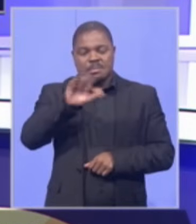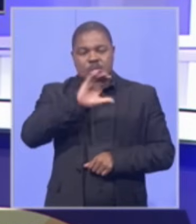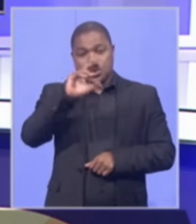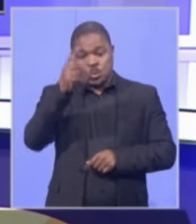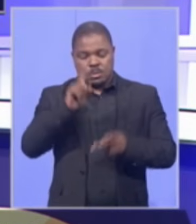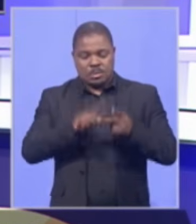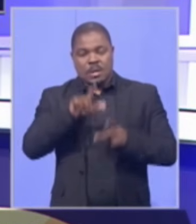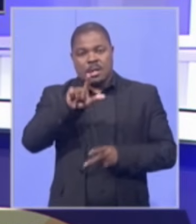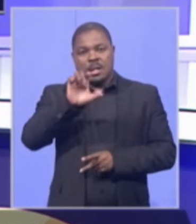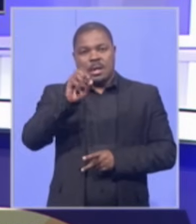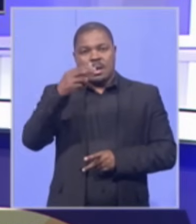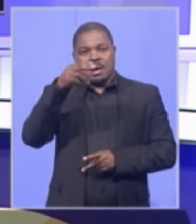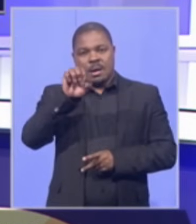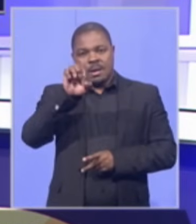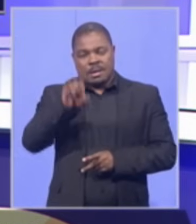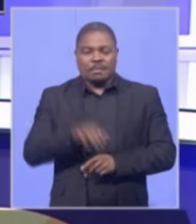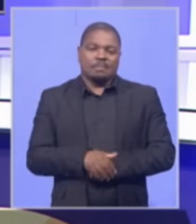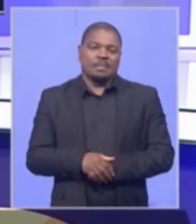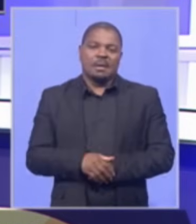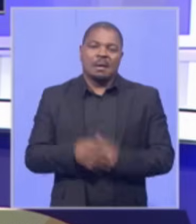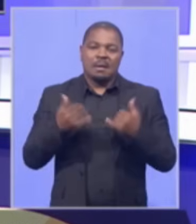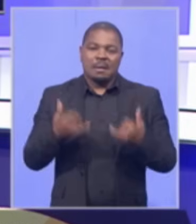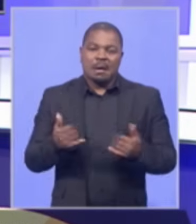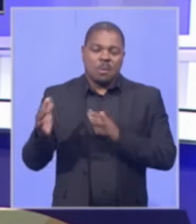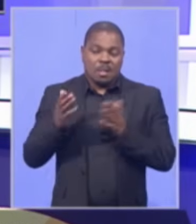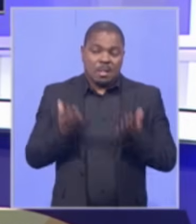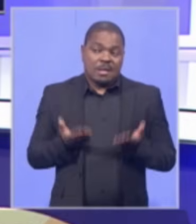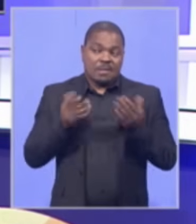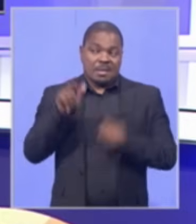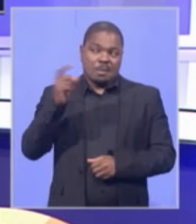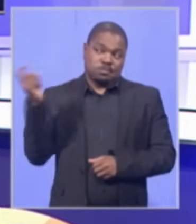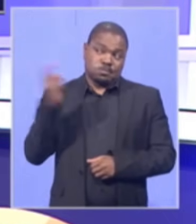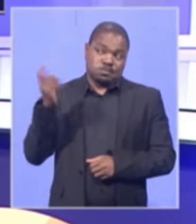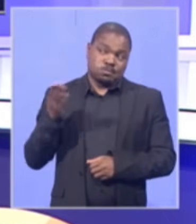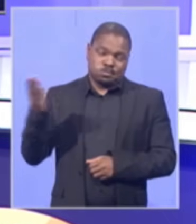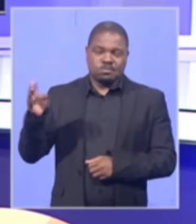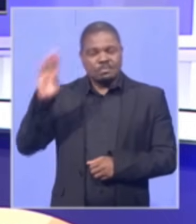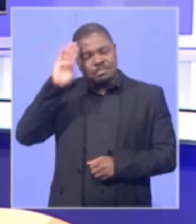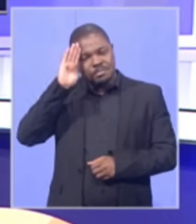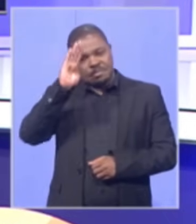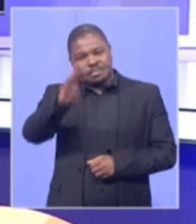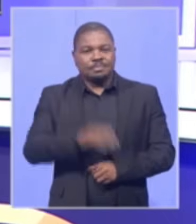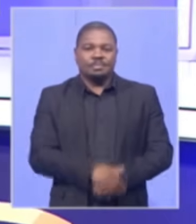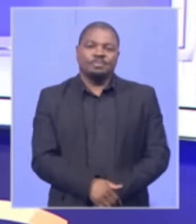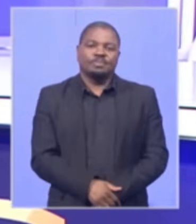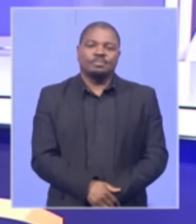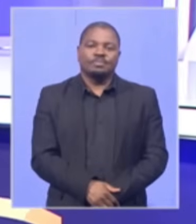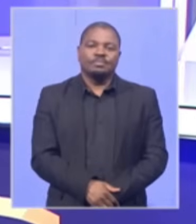SABC le gae go sasa ga bjale go latela kakanyo ya maemo a boso gabotse.